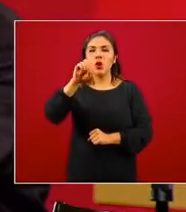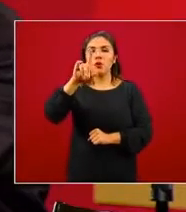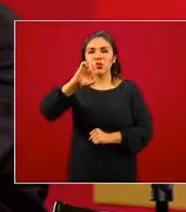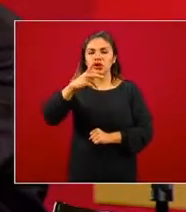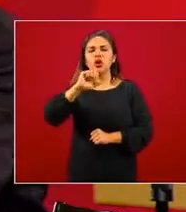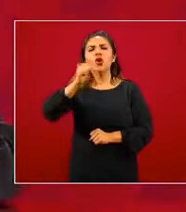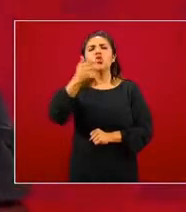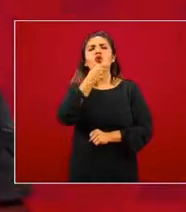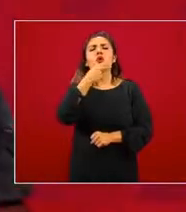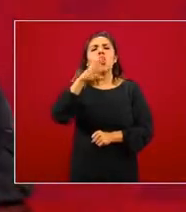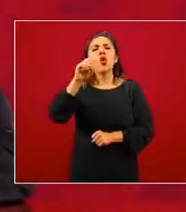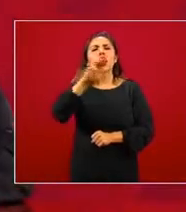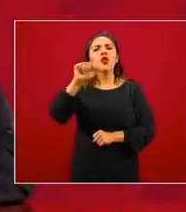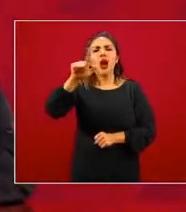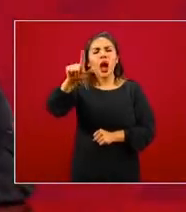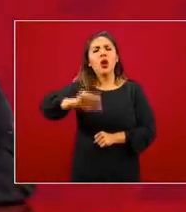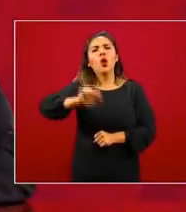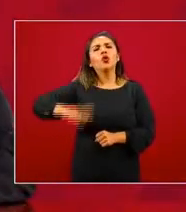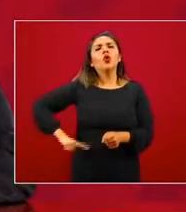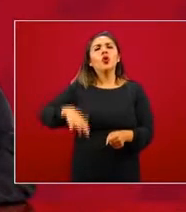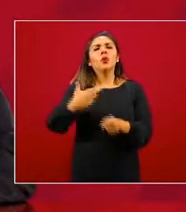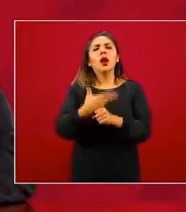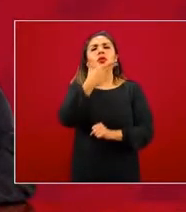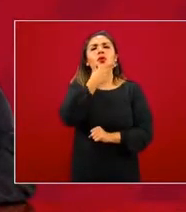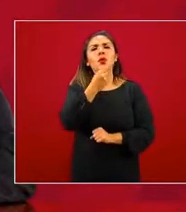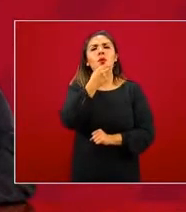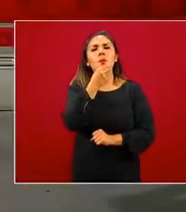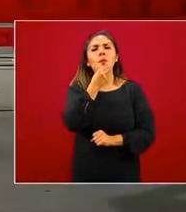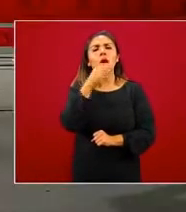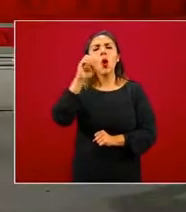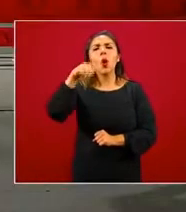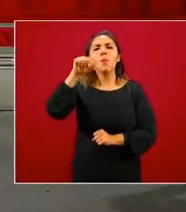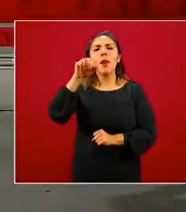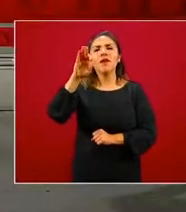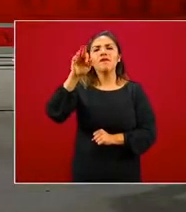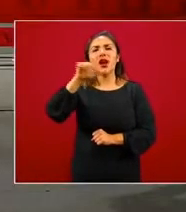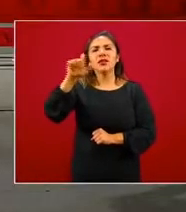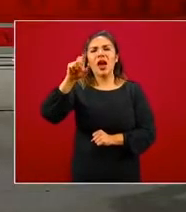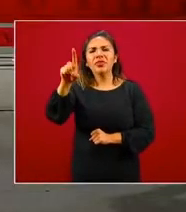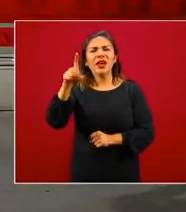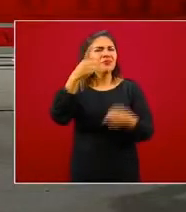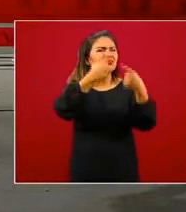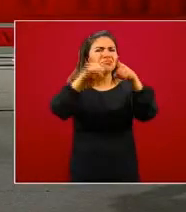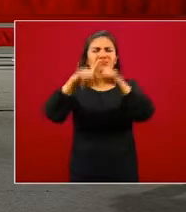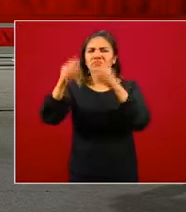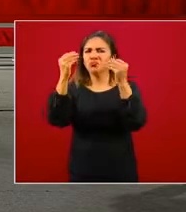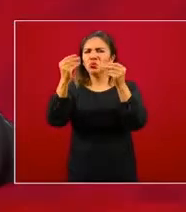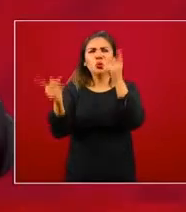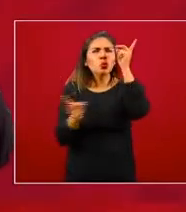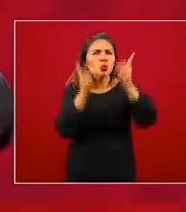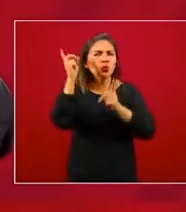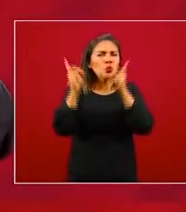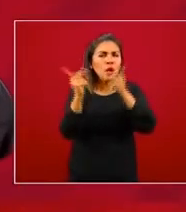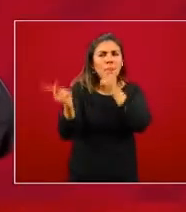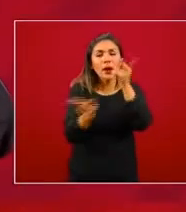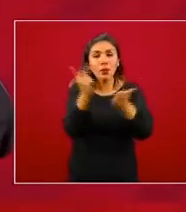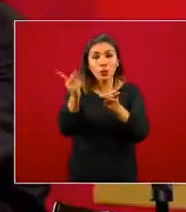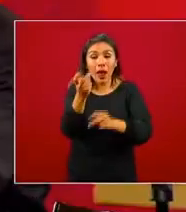Pavlovich raised, she also had another governor who spoke to the same